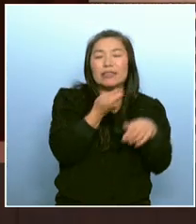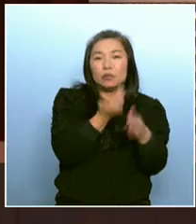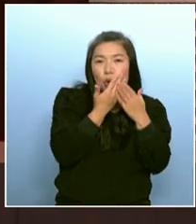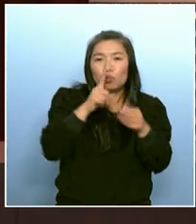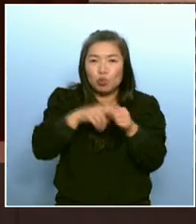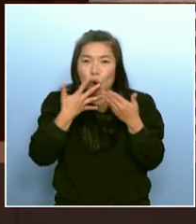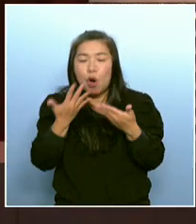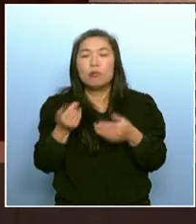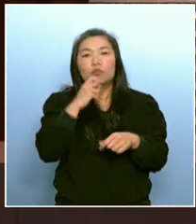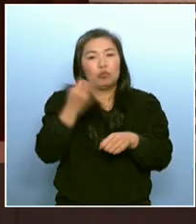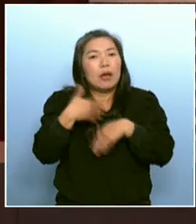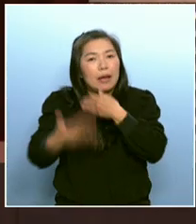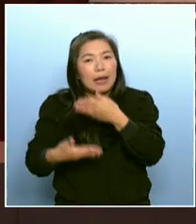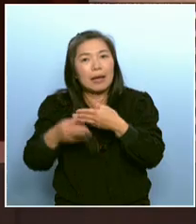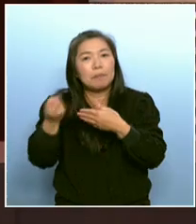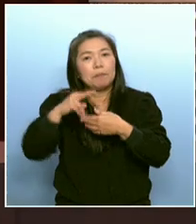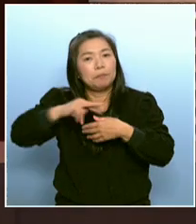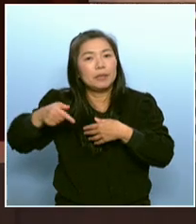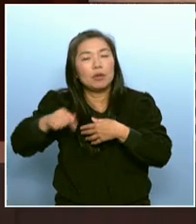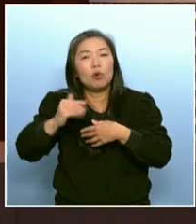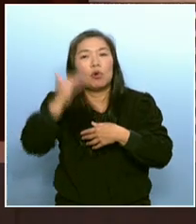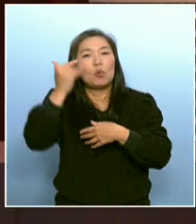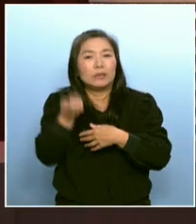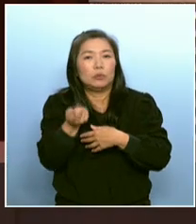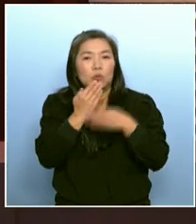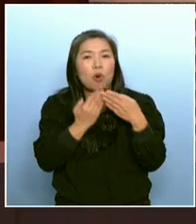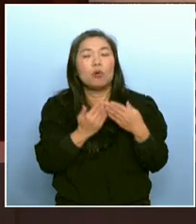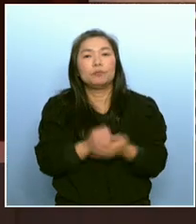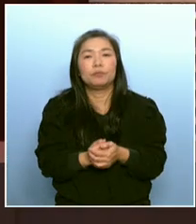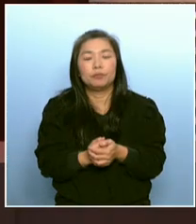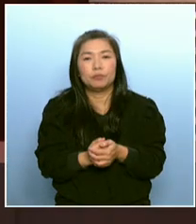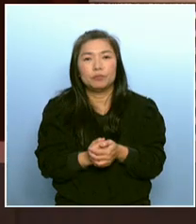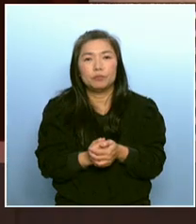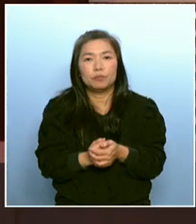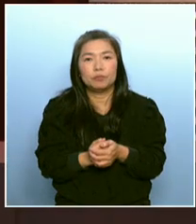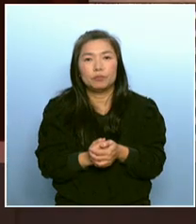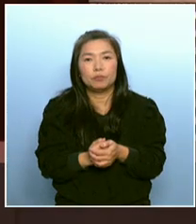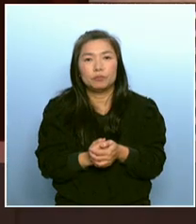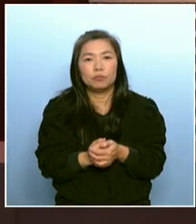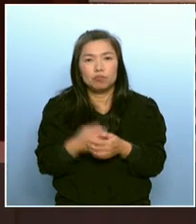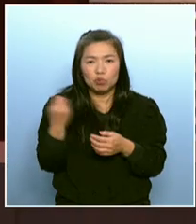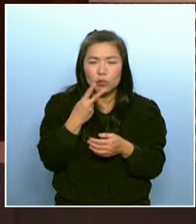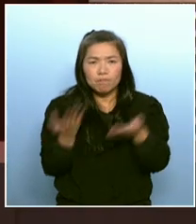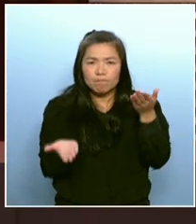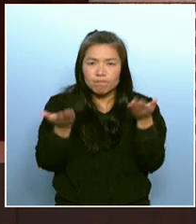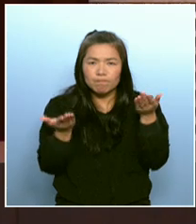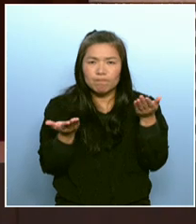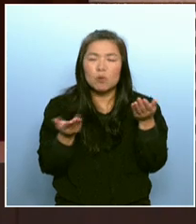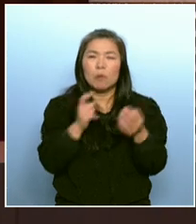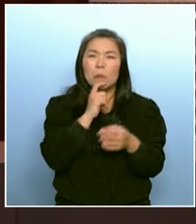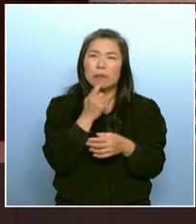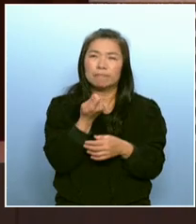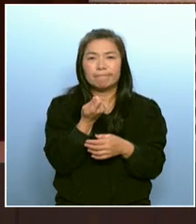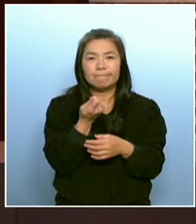since we first conducted the studies. For example, we first focused on primary schools, and then we focused on secondary school